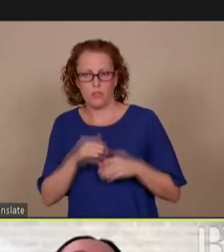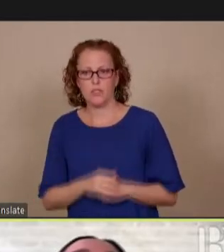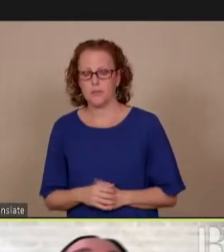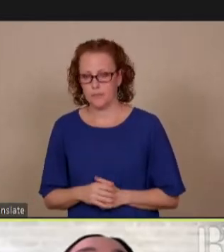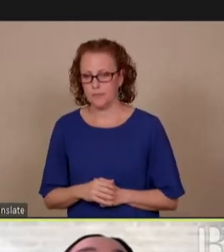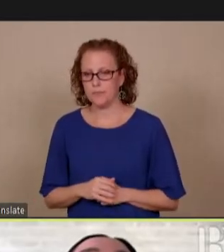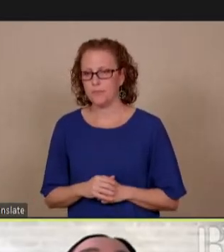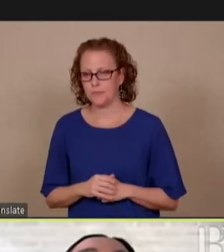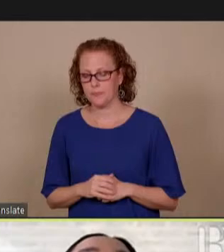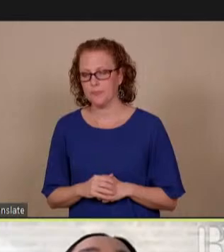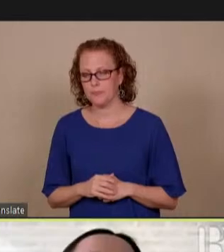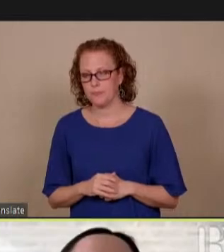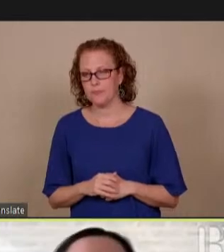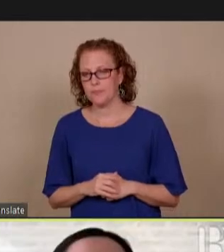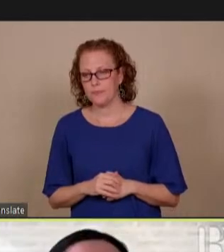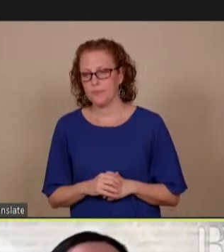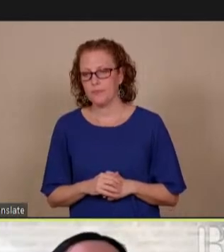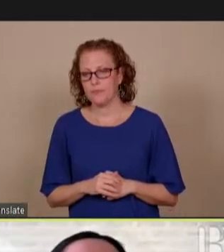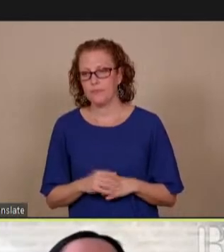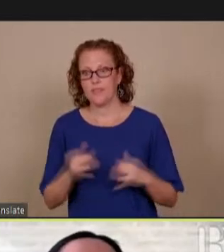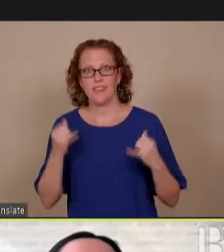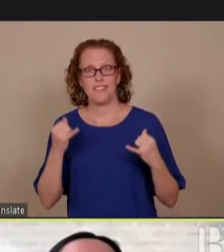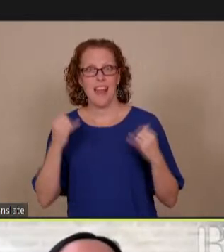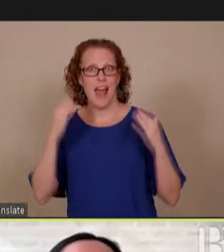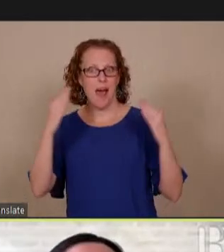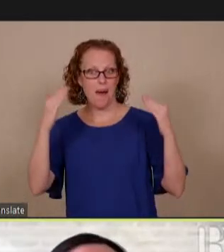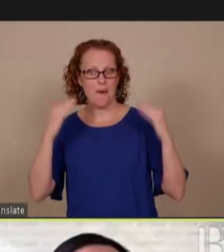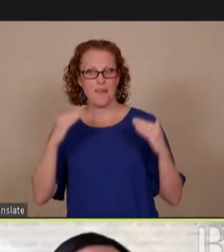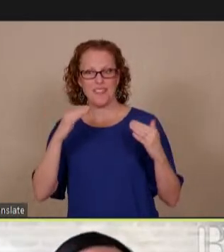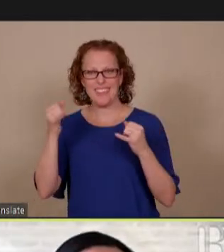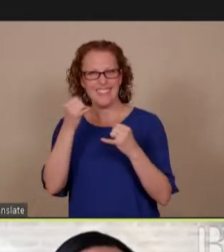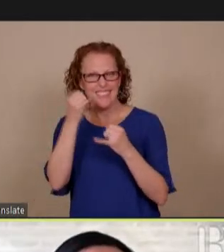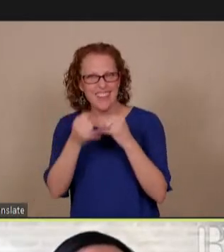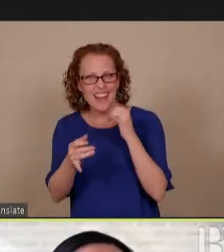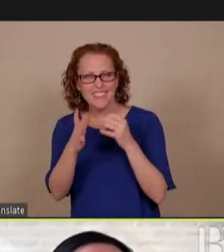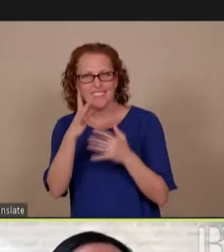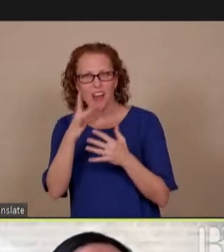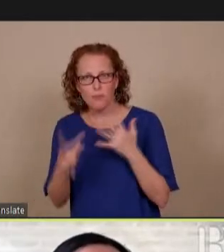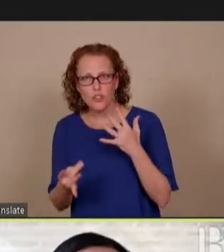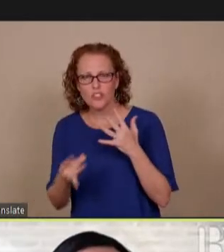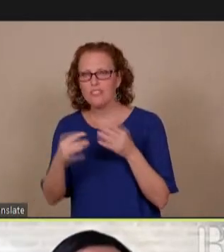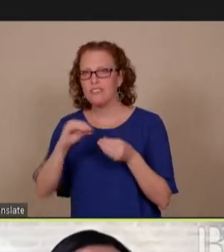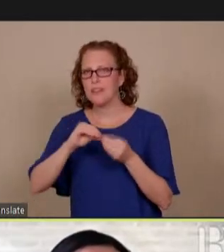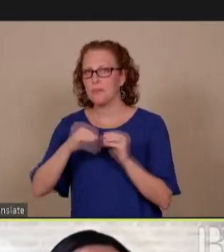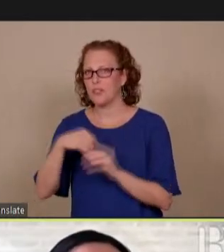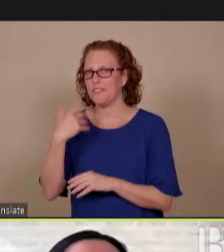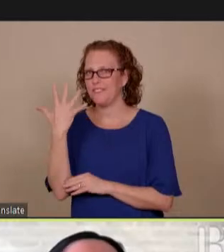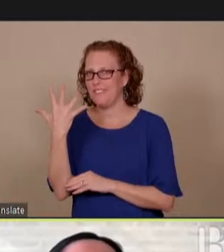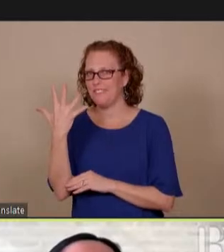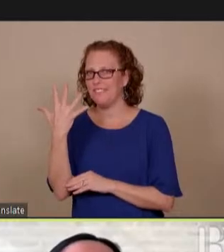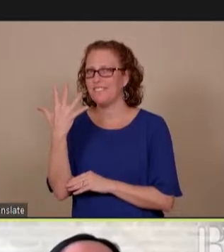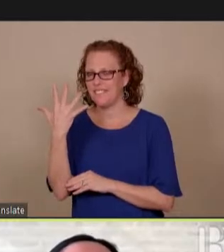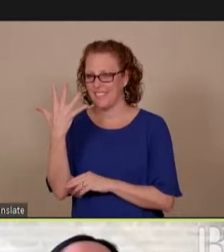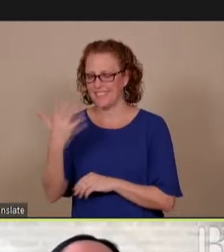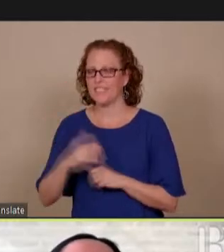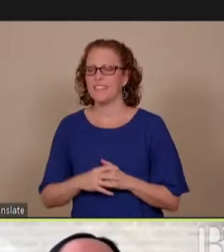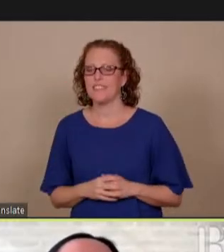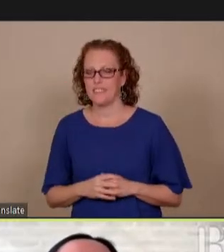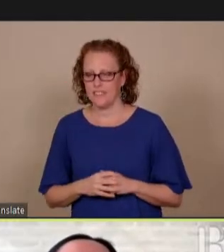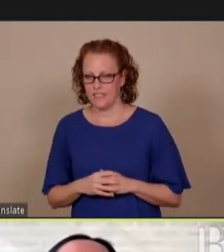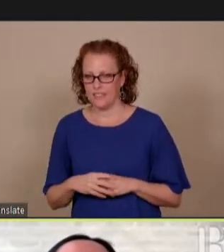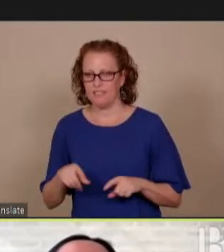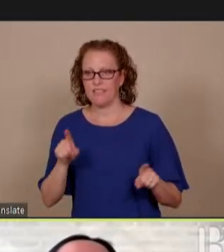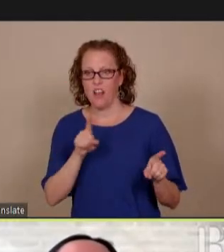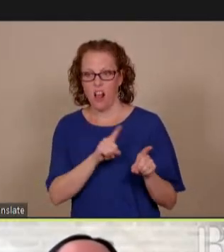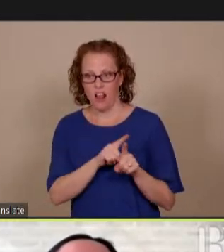Okay, and with that, we will move on to our last map option, which is option 5. And this is also a map